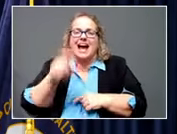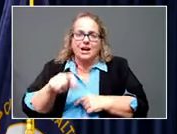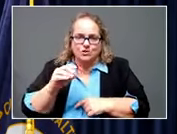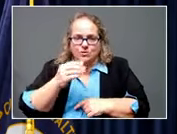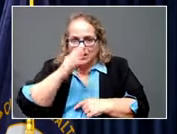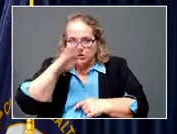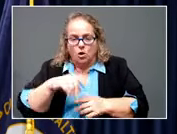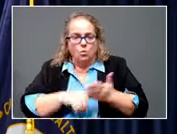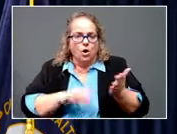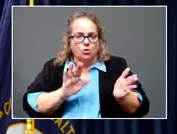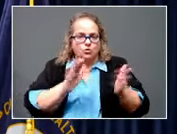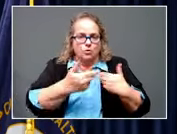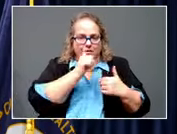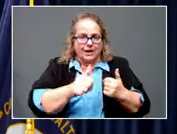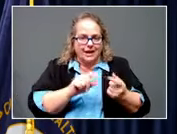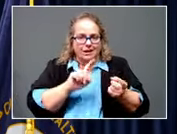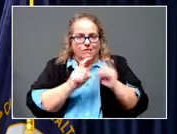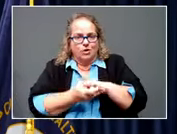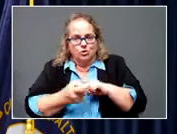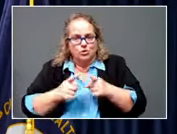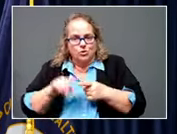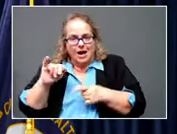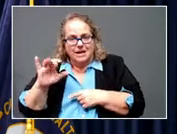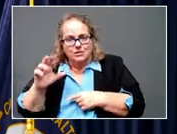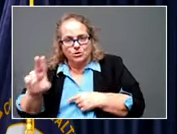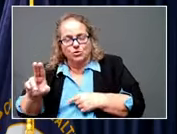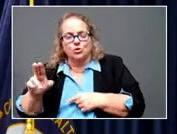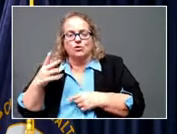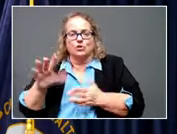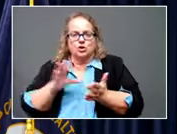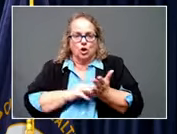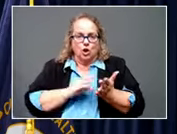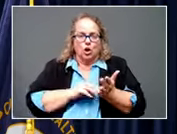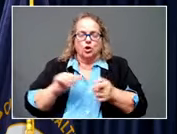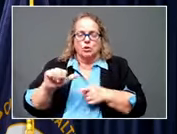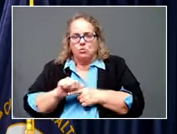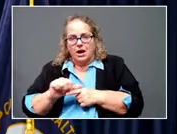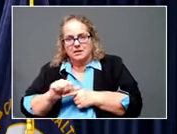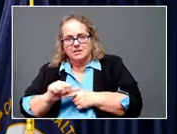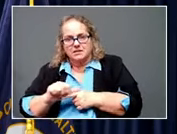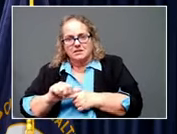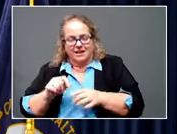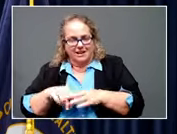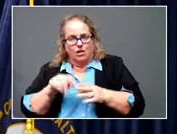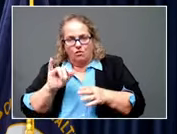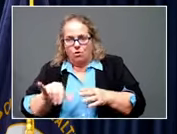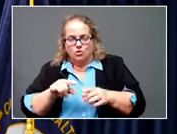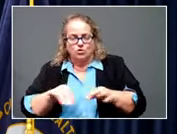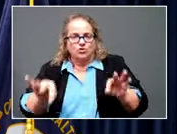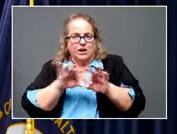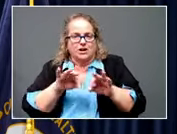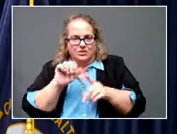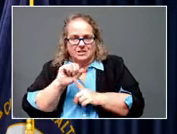ICUs. They've learned the practices they can put in place in those critical situations. We've got better